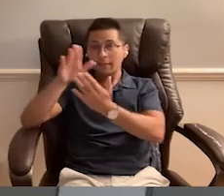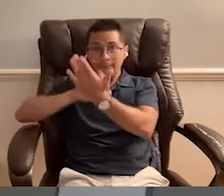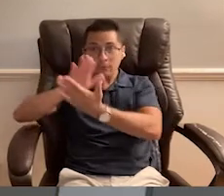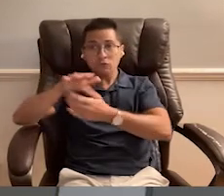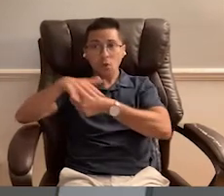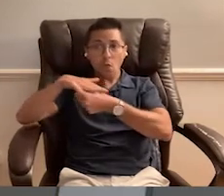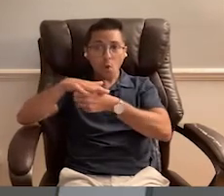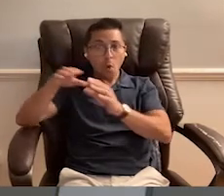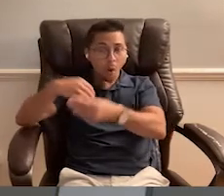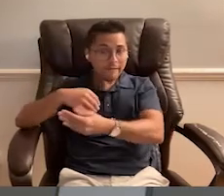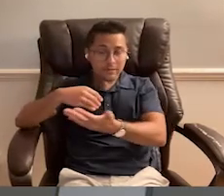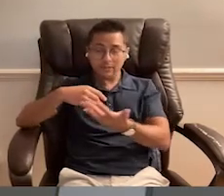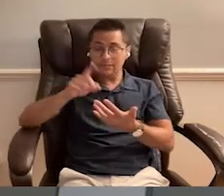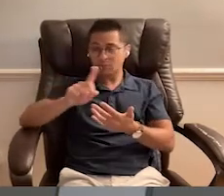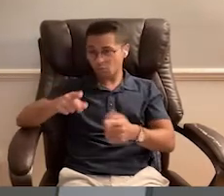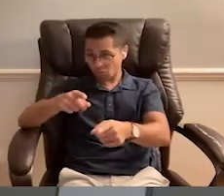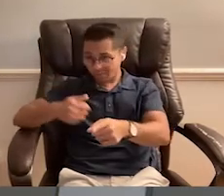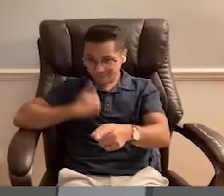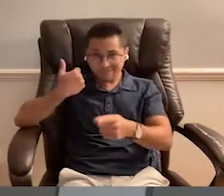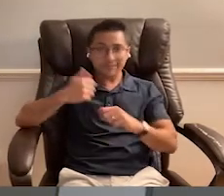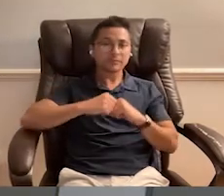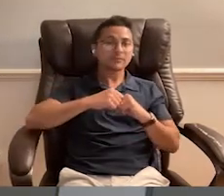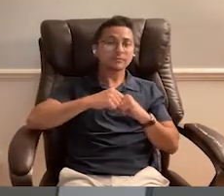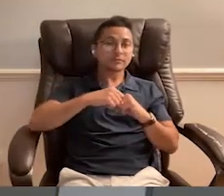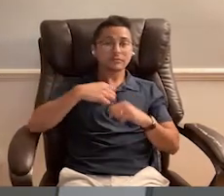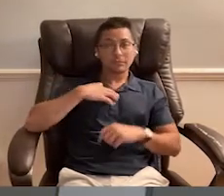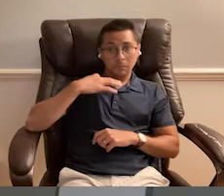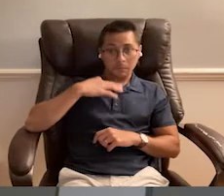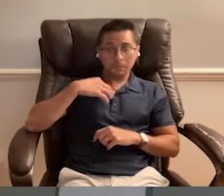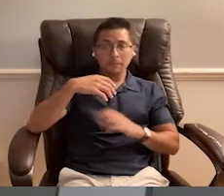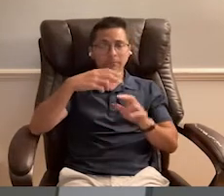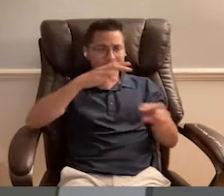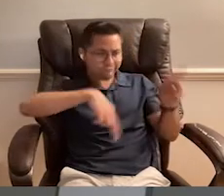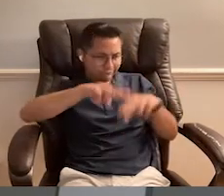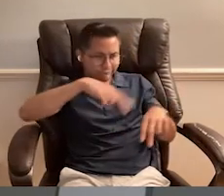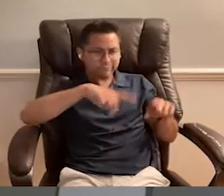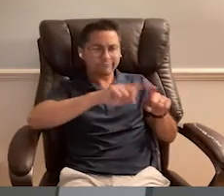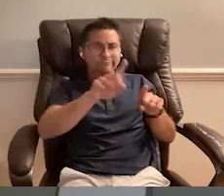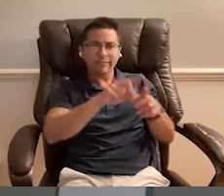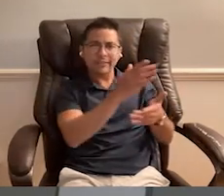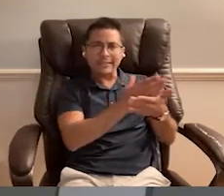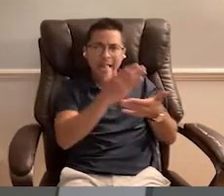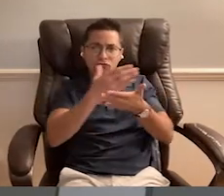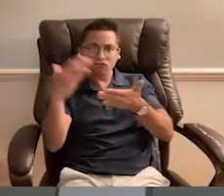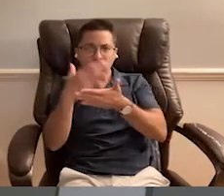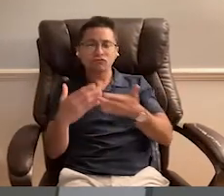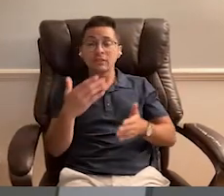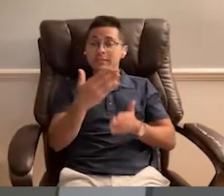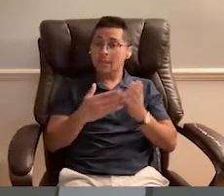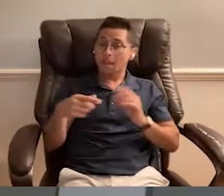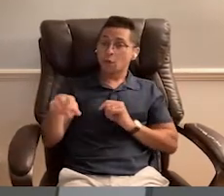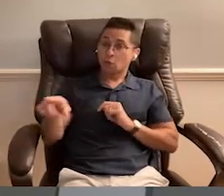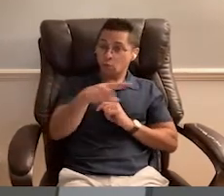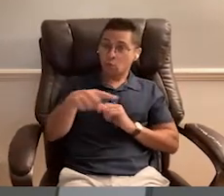or turn it in person at the local office in the region that you reside in. The application is divided in several